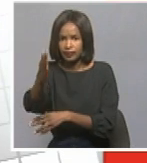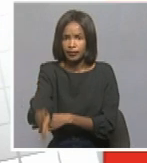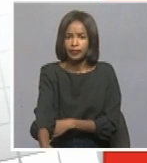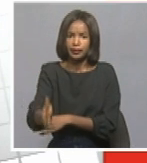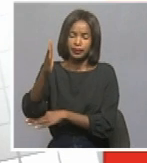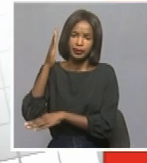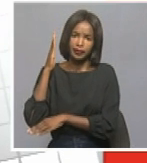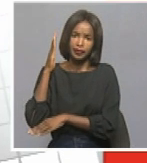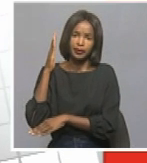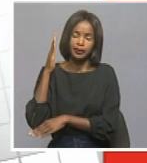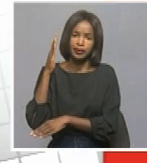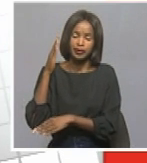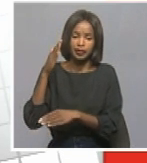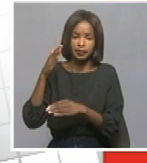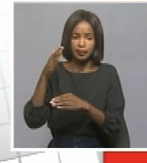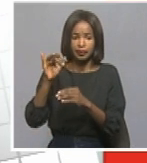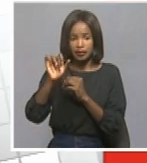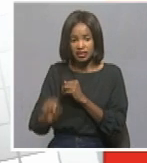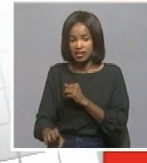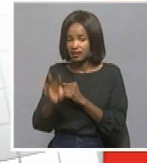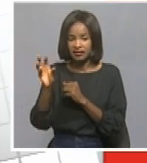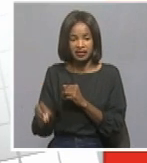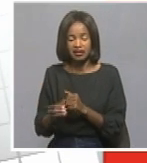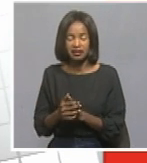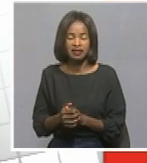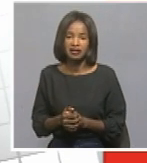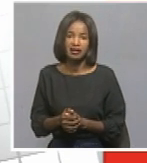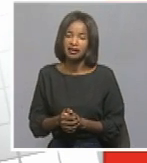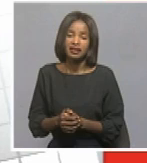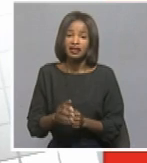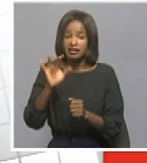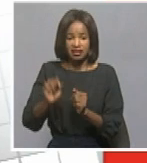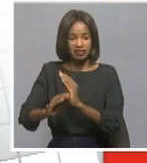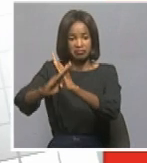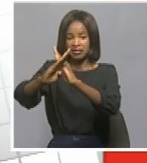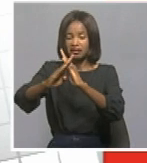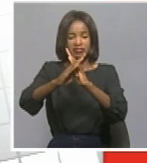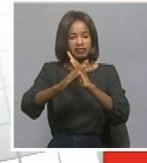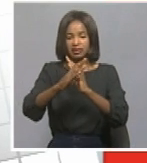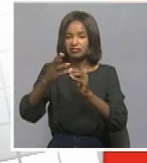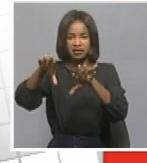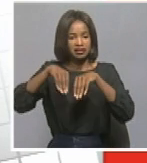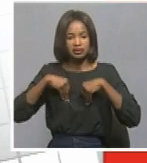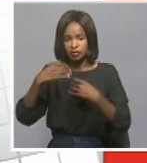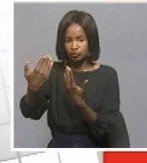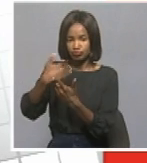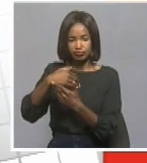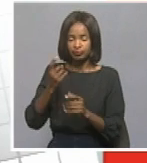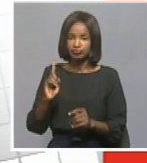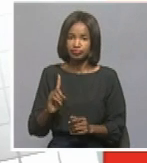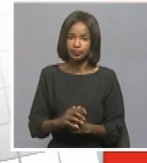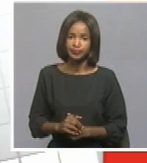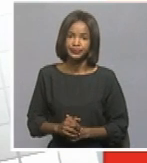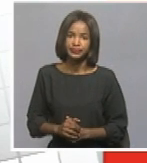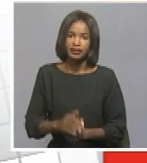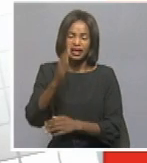the ports of entry that I have mentioned, there shouldn't be any problems. Now, Mr. Mirush, lastly, just before we let you go, just for those borders